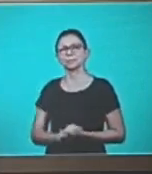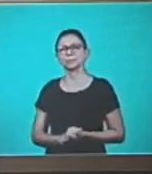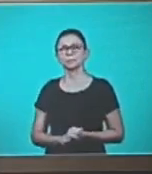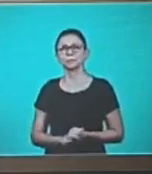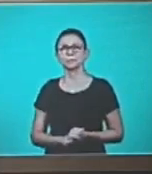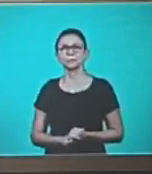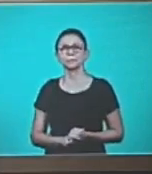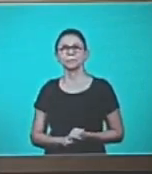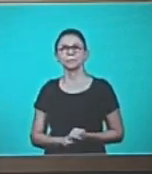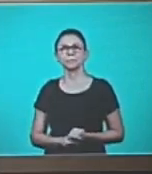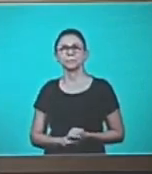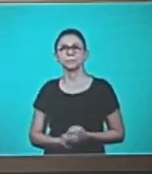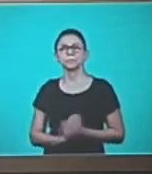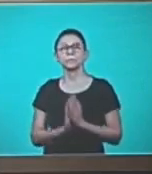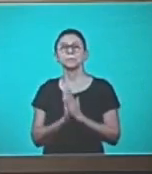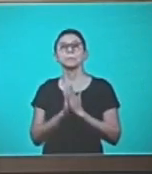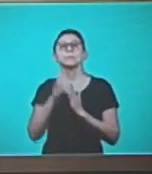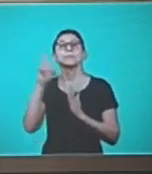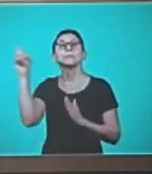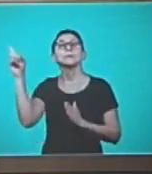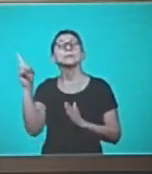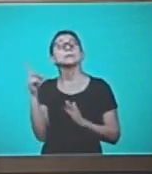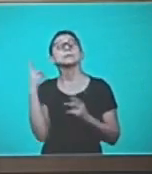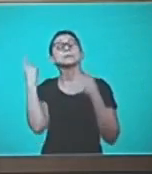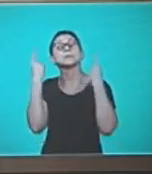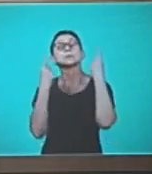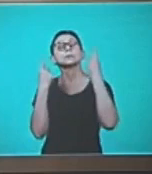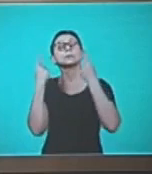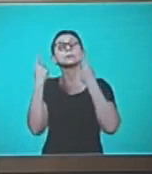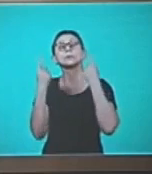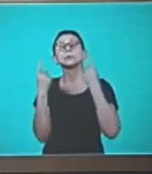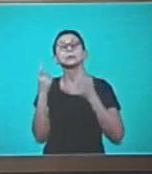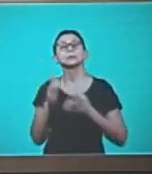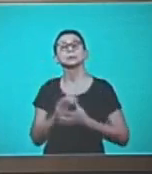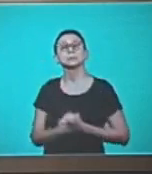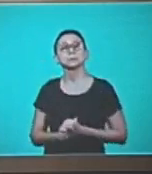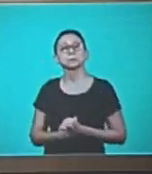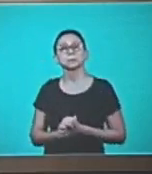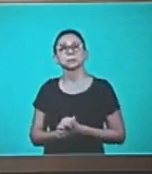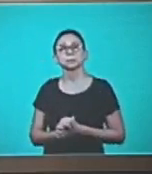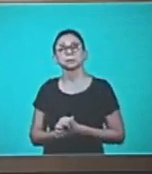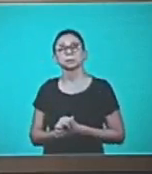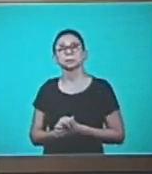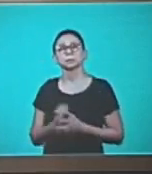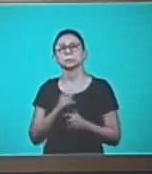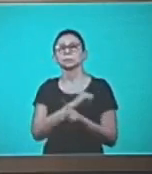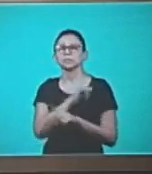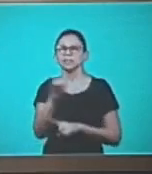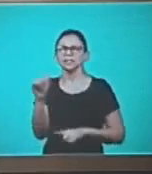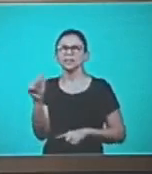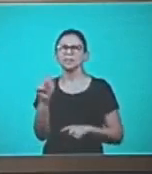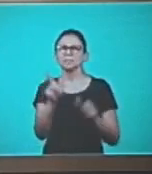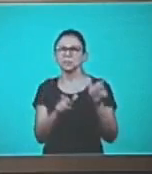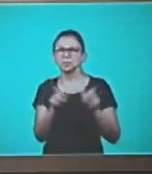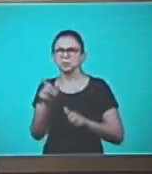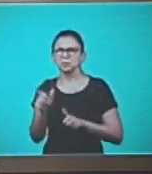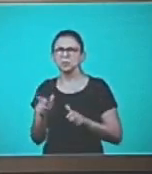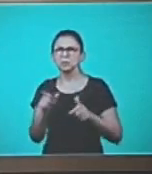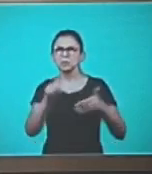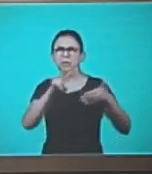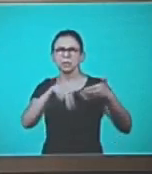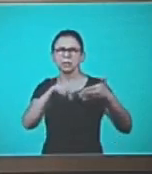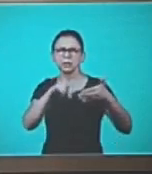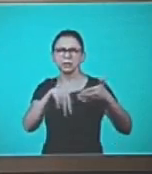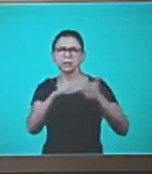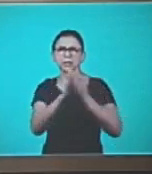fundamentally with this prophetic aspect. There are people that like the Bible and they even read it. There are many stories